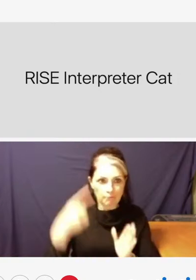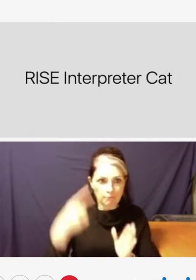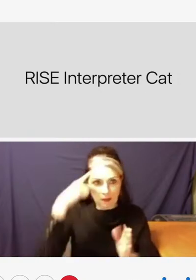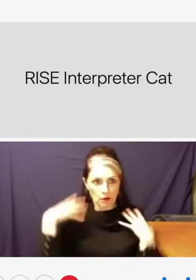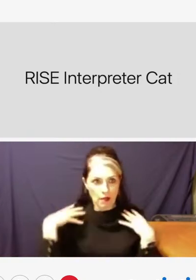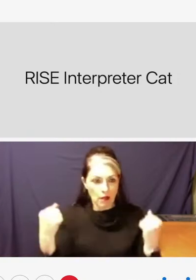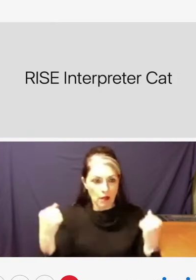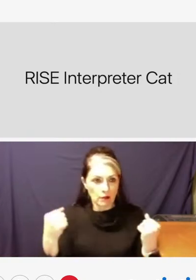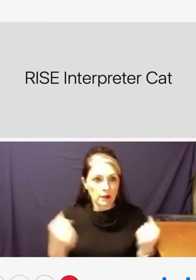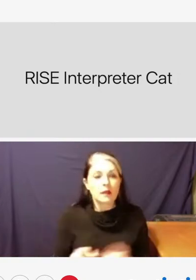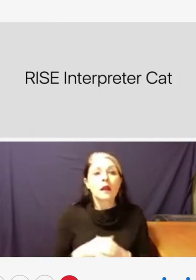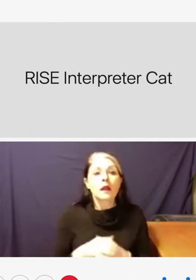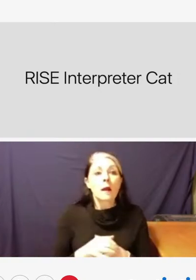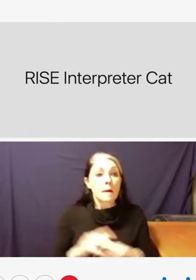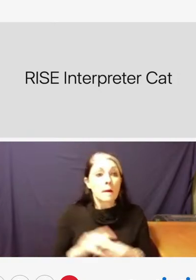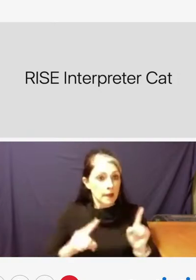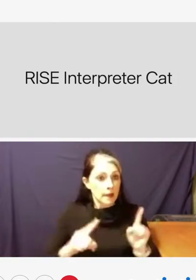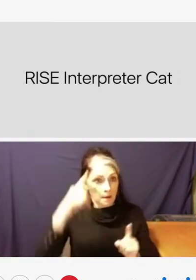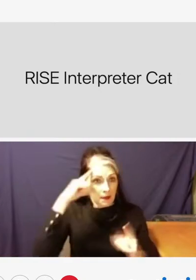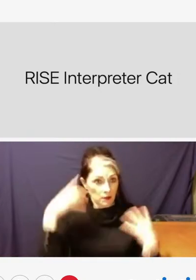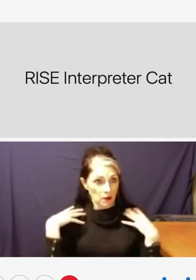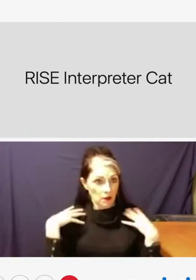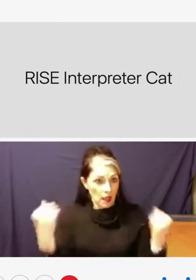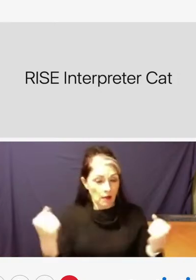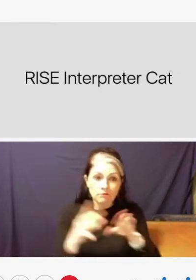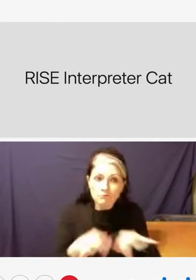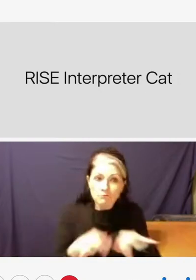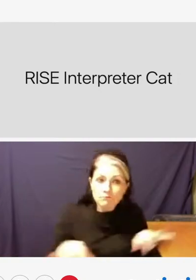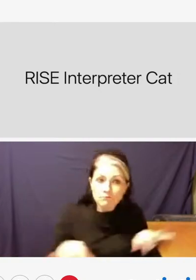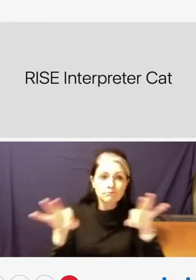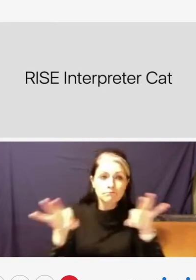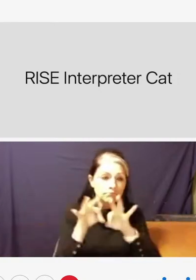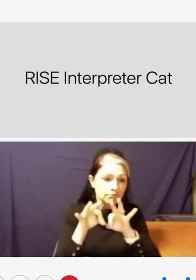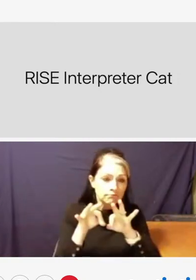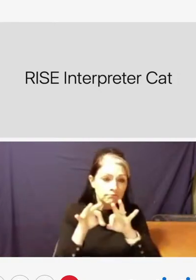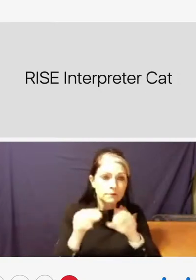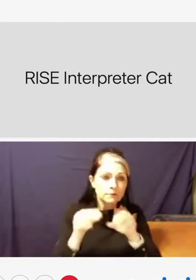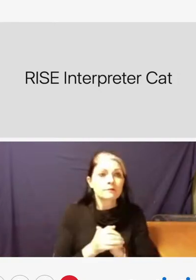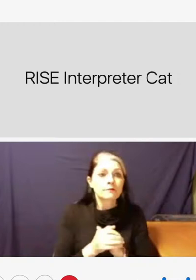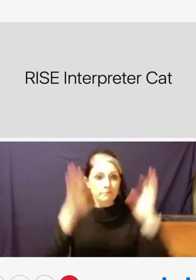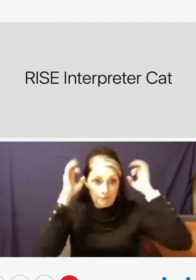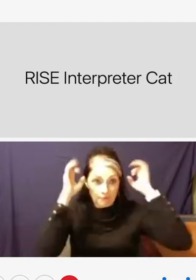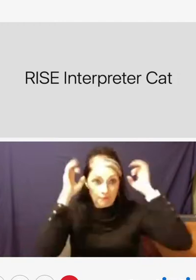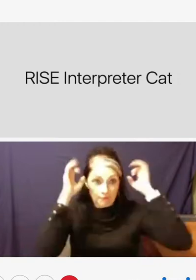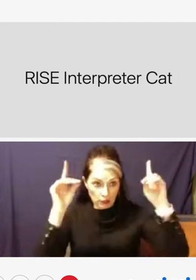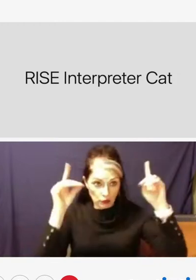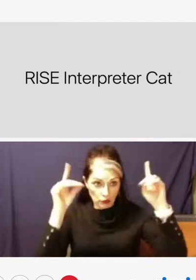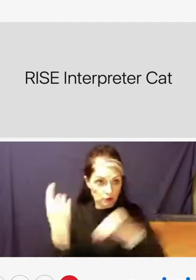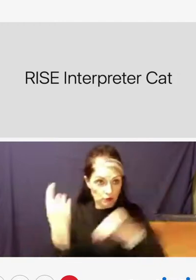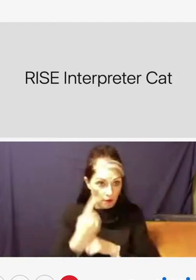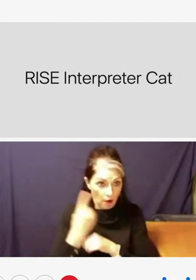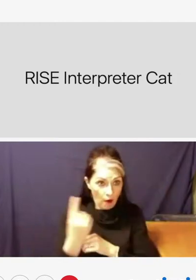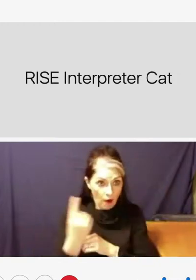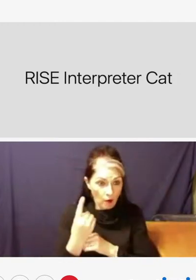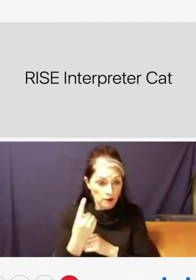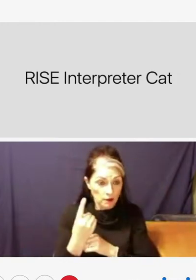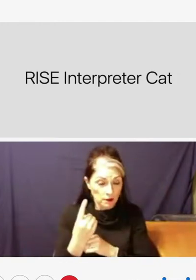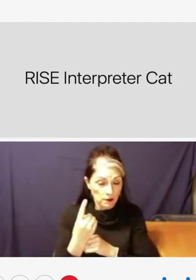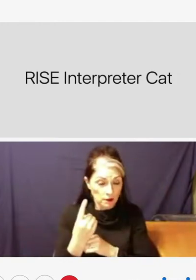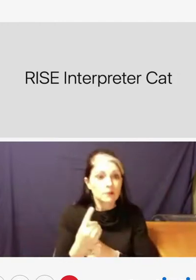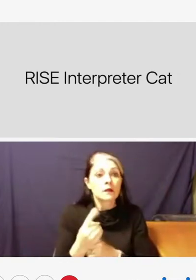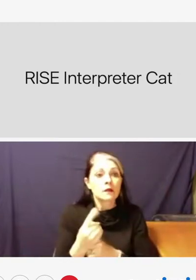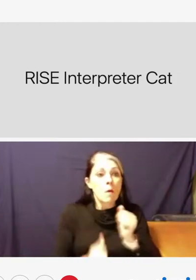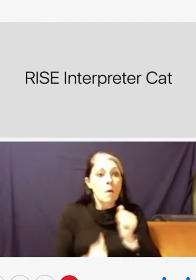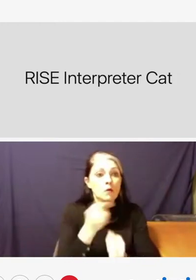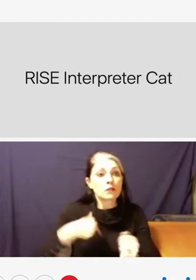is that mental health has always been critical it's always been important in education um in fact much of what we've learned about the